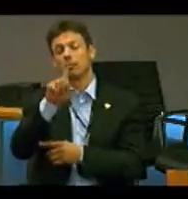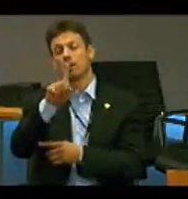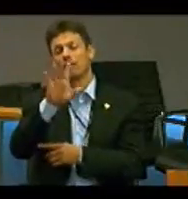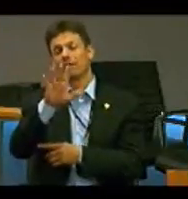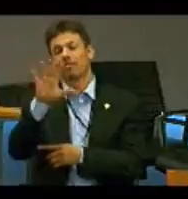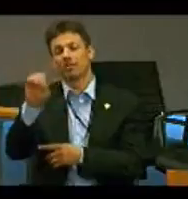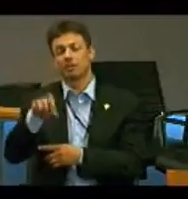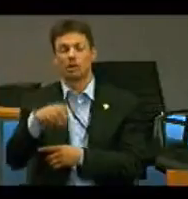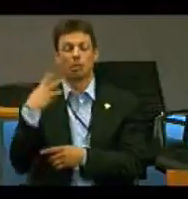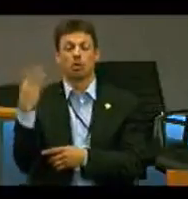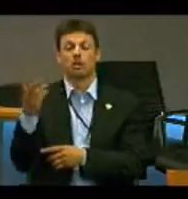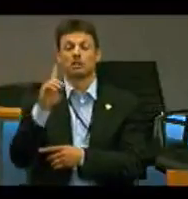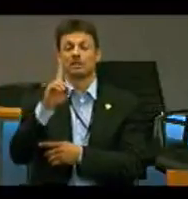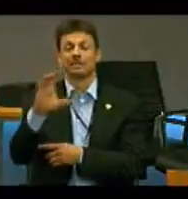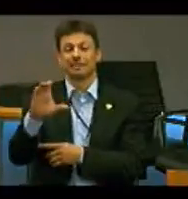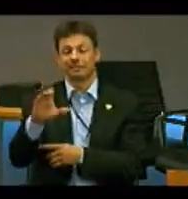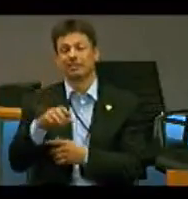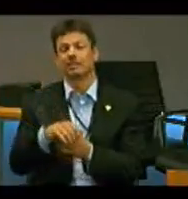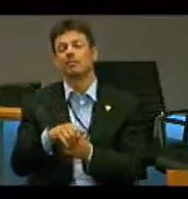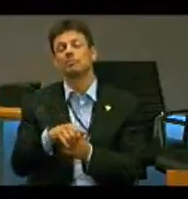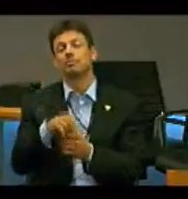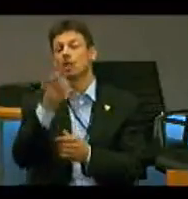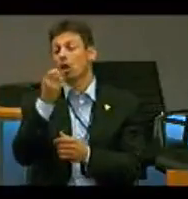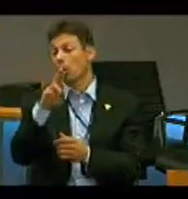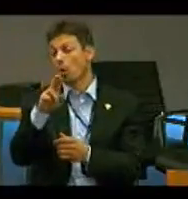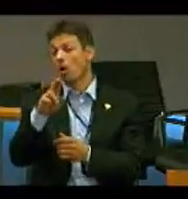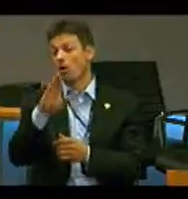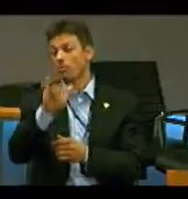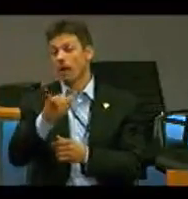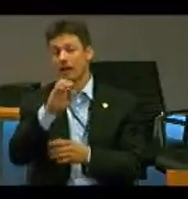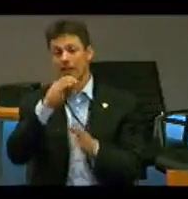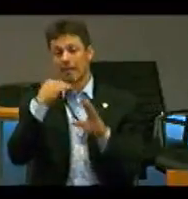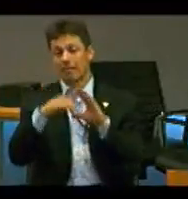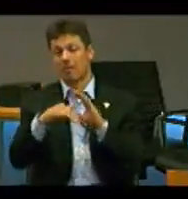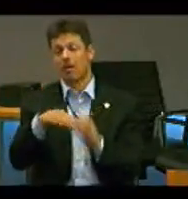D.C. 20425, or by email to